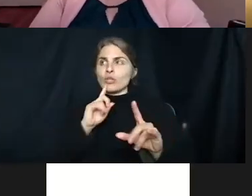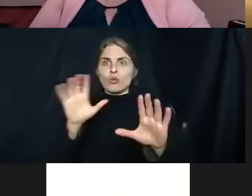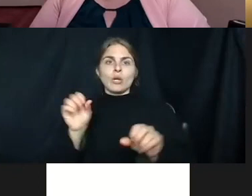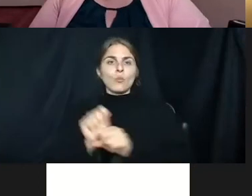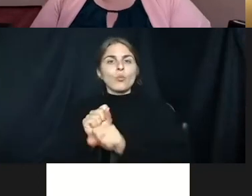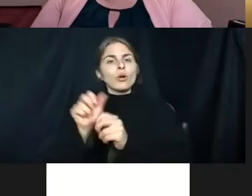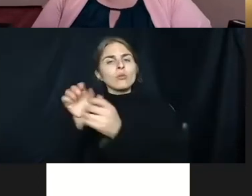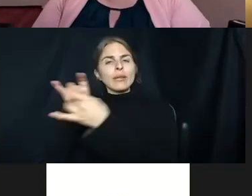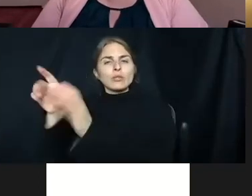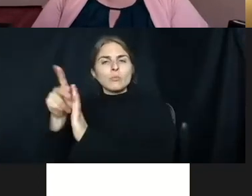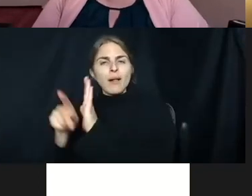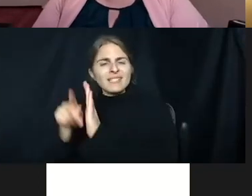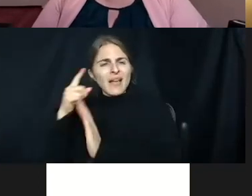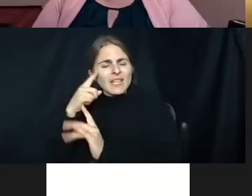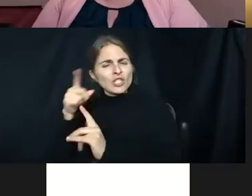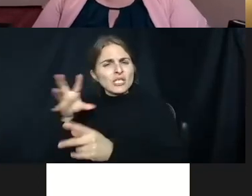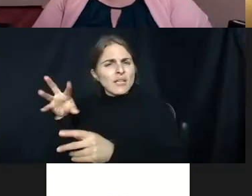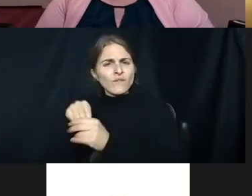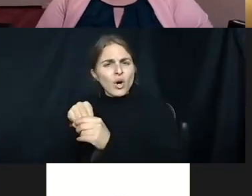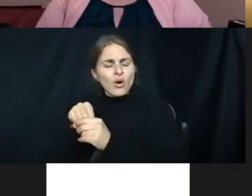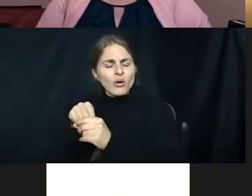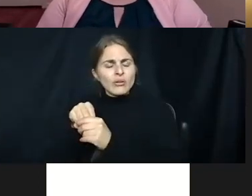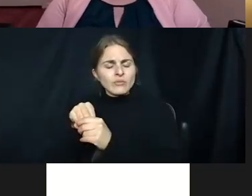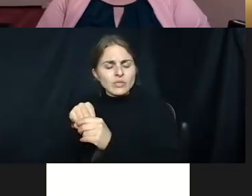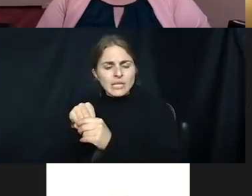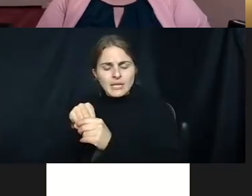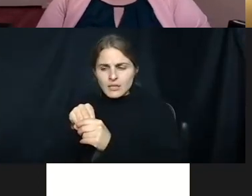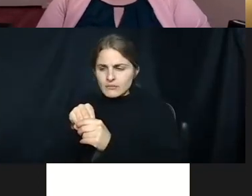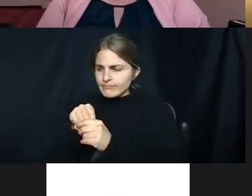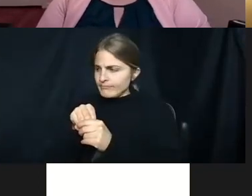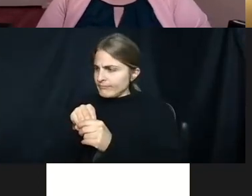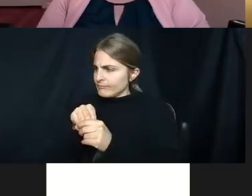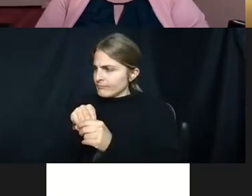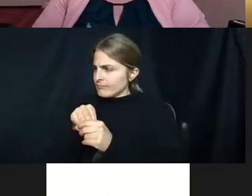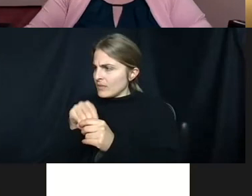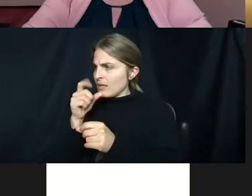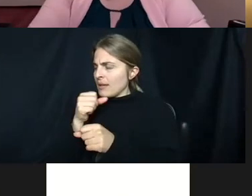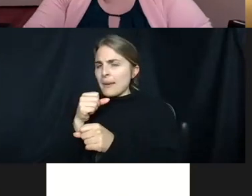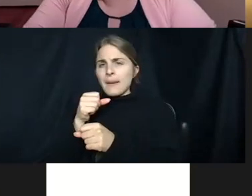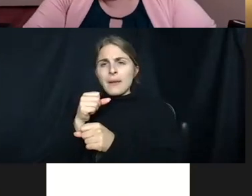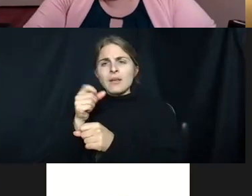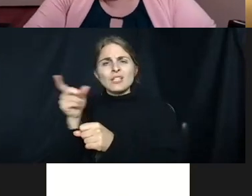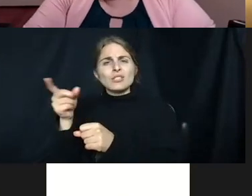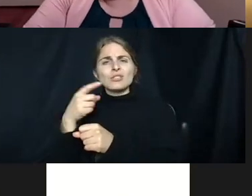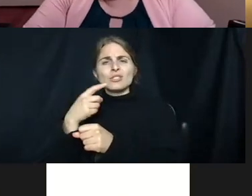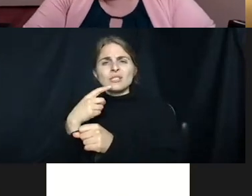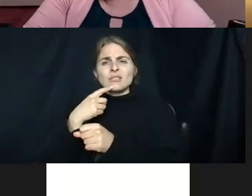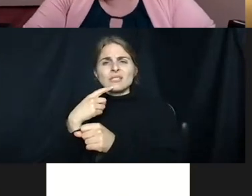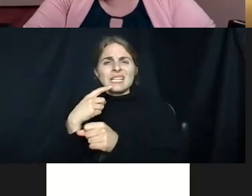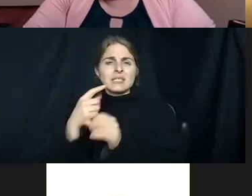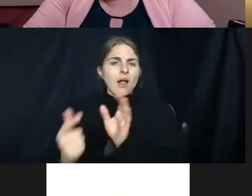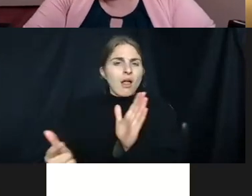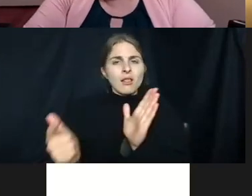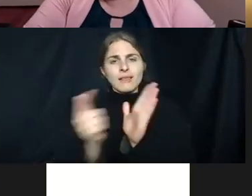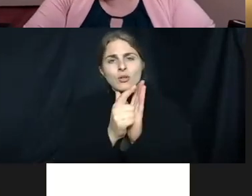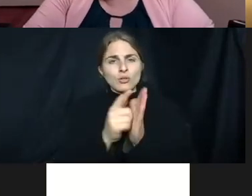policy. I think she's involved in maybe like making it illegal to discriminate based on